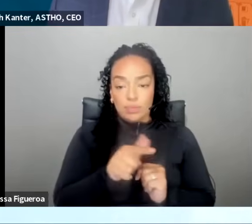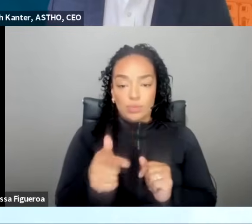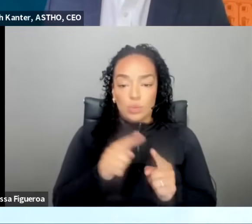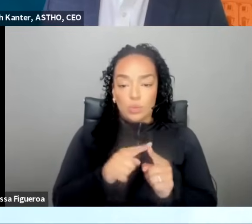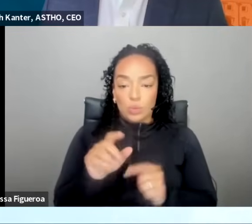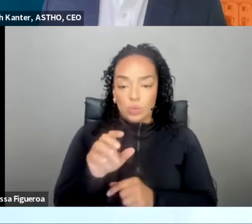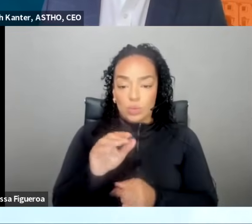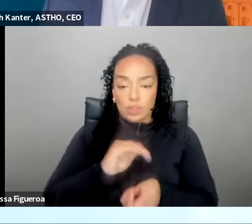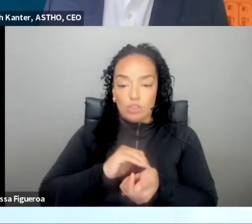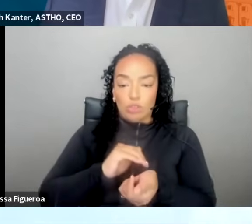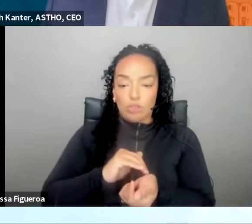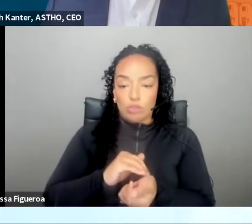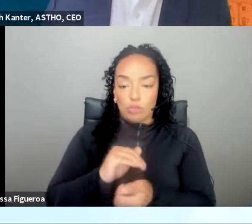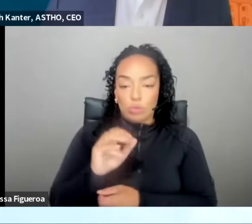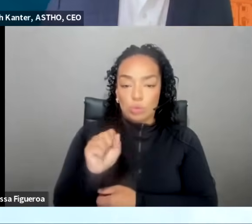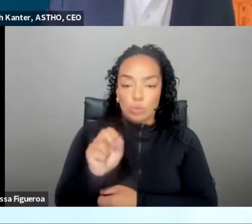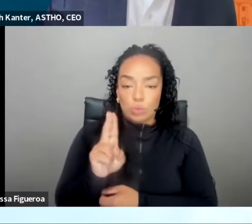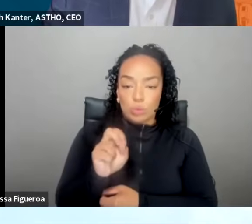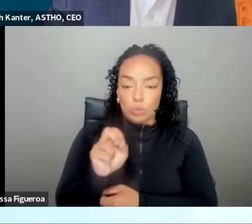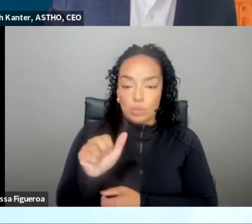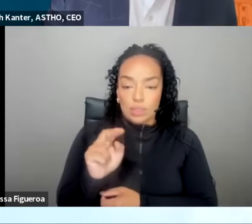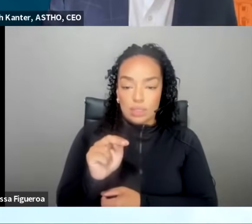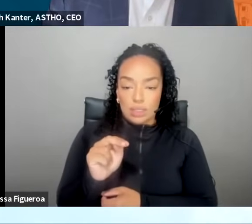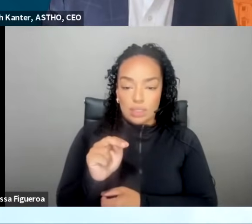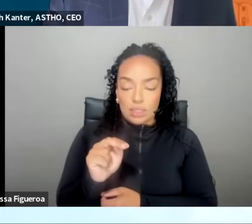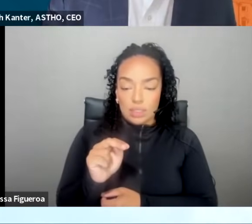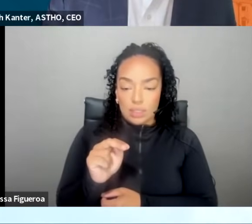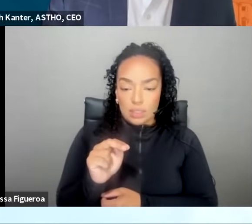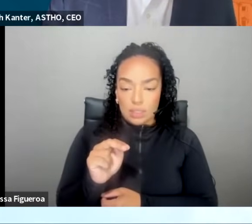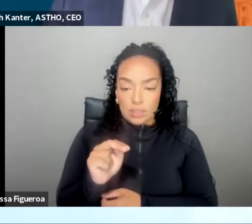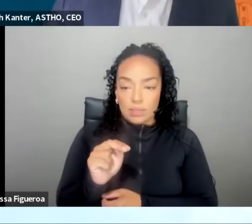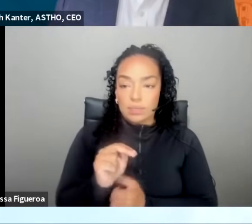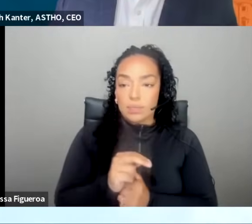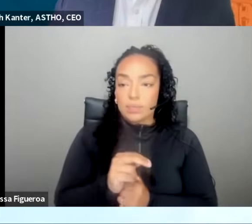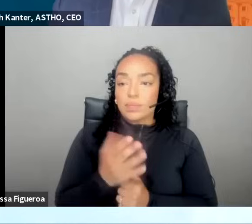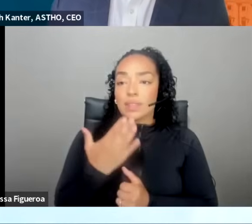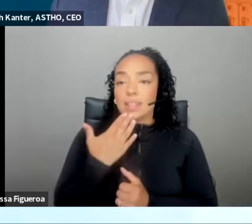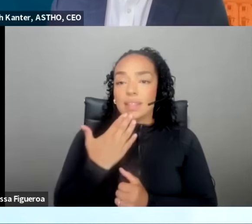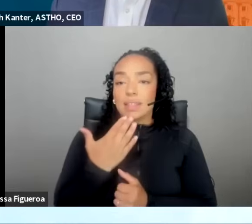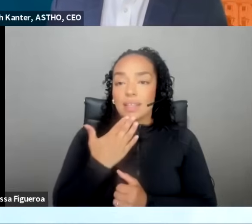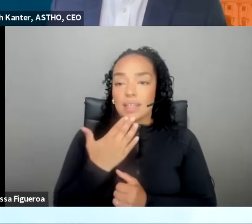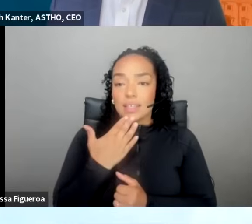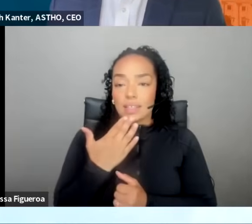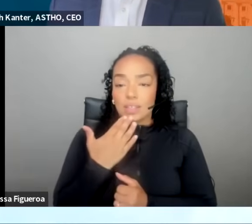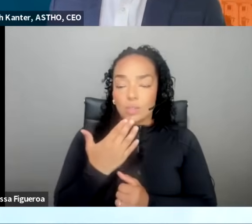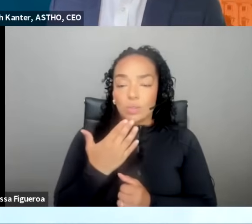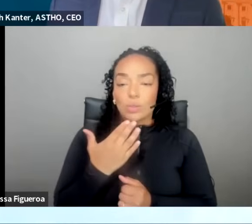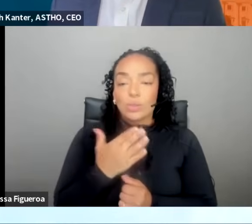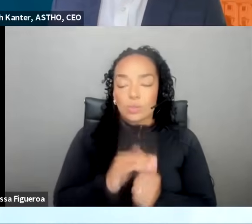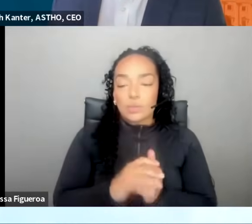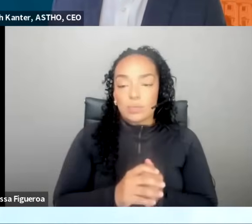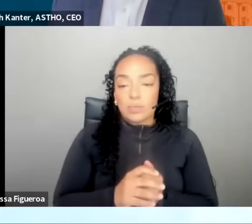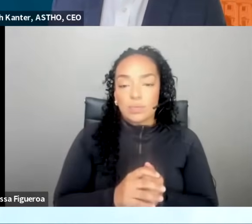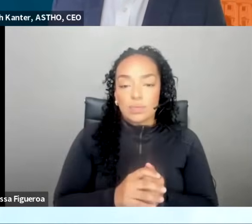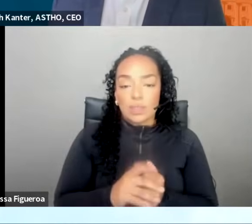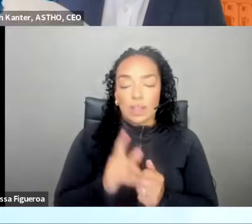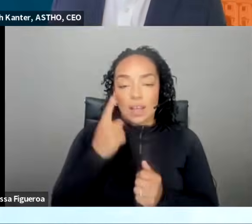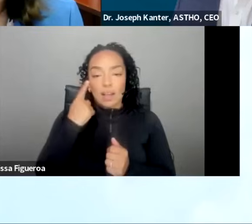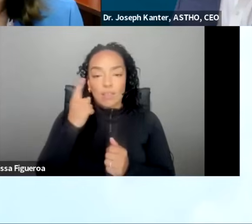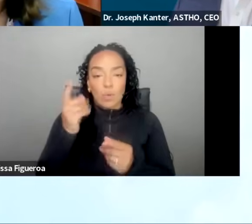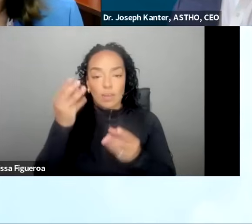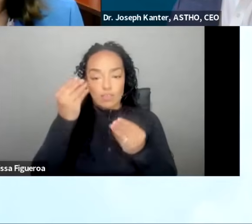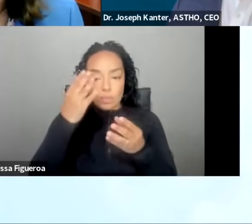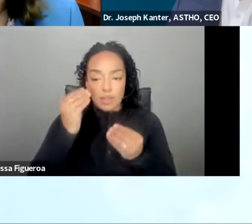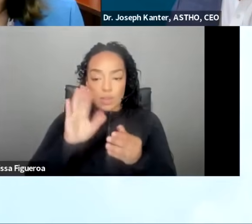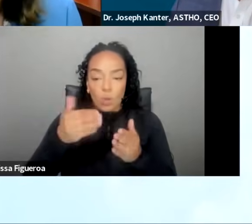Cassandra from North Carolina. Dr. Cassandra. Thank you. Thanks, Dr. Kanter, and thanks, Dr. Sifford, for the information and for